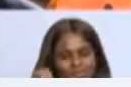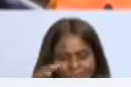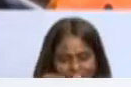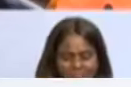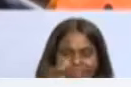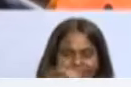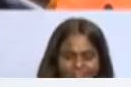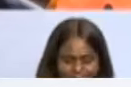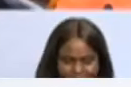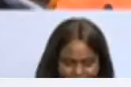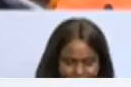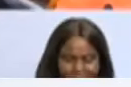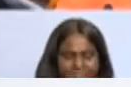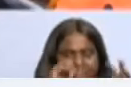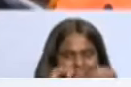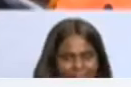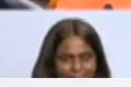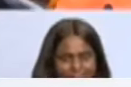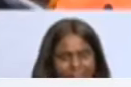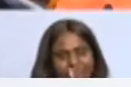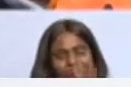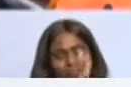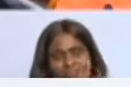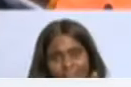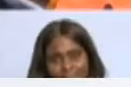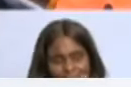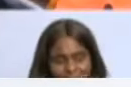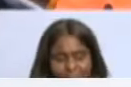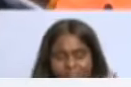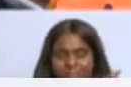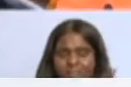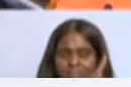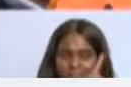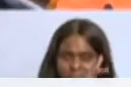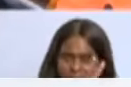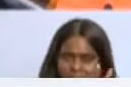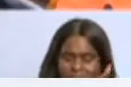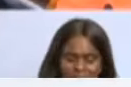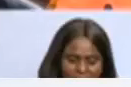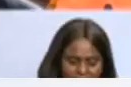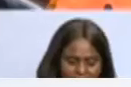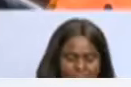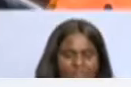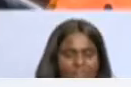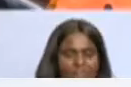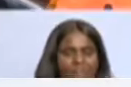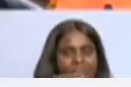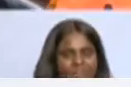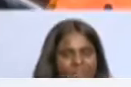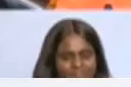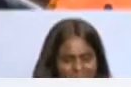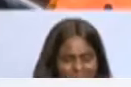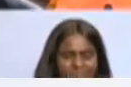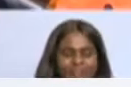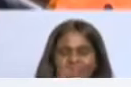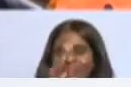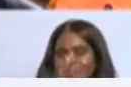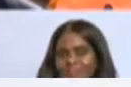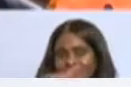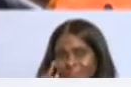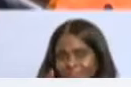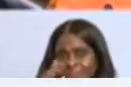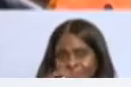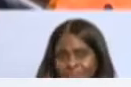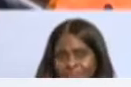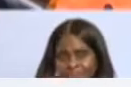we have rehabilitated 16 of the 23 youth resource centers across the country, Madam Speaker. Further,